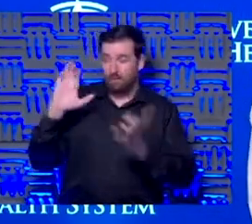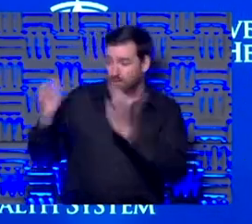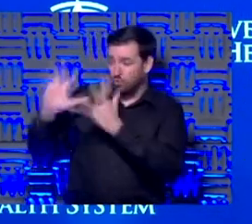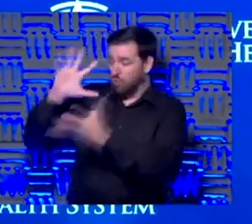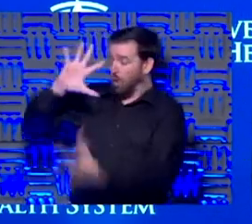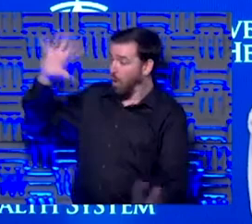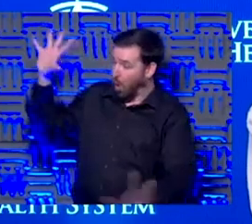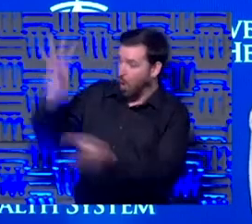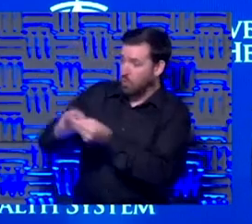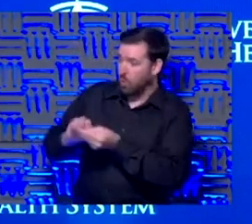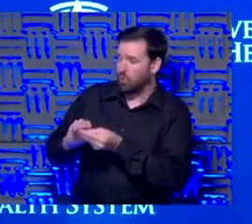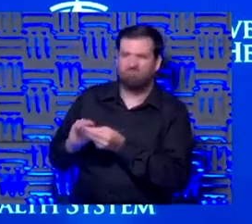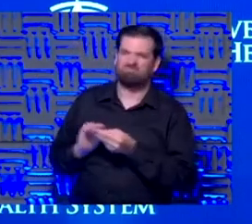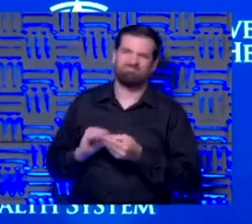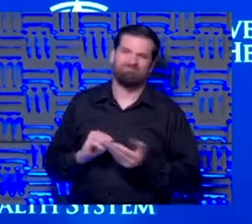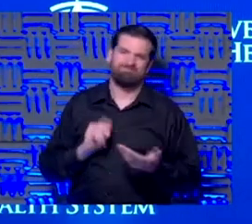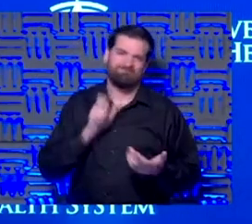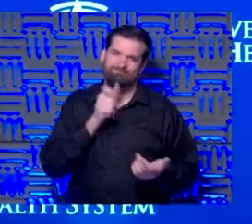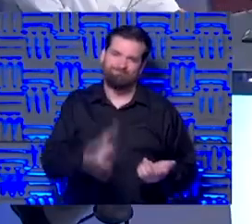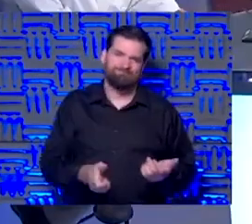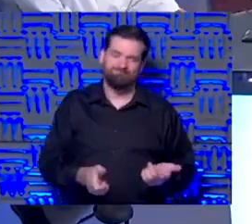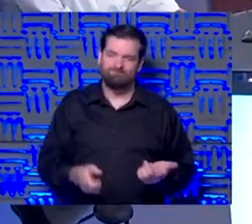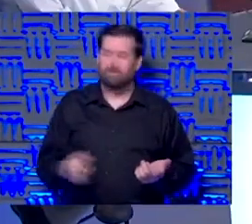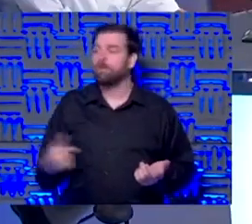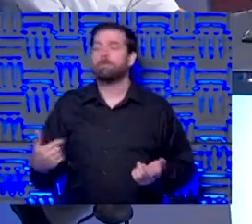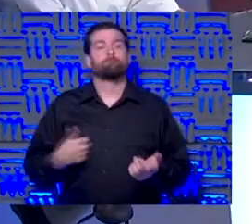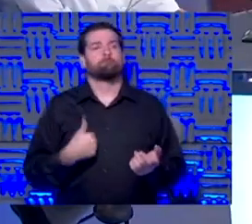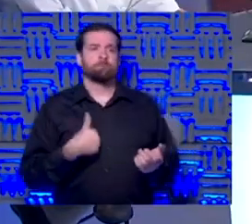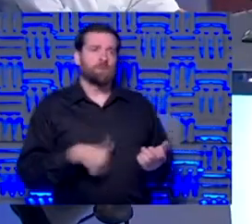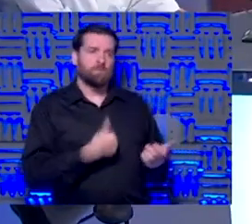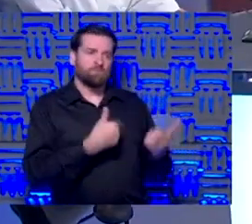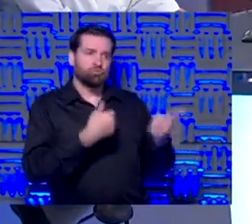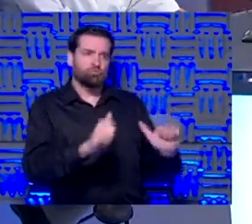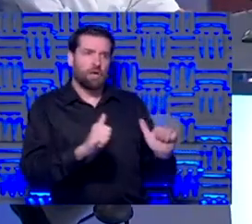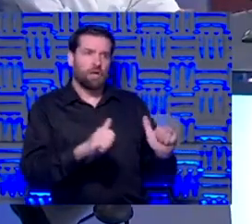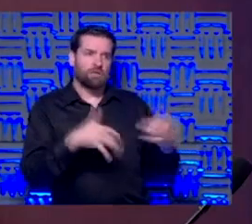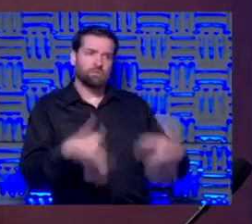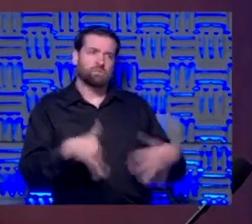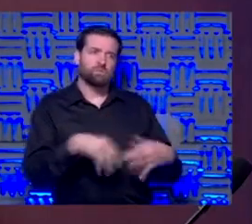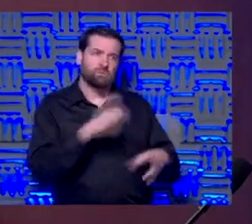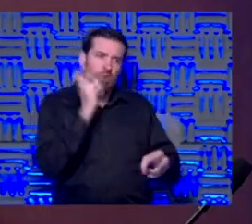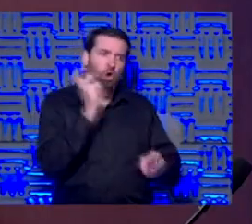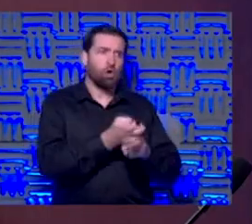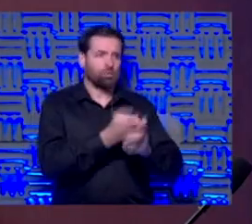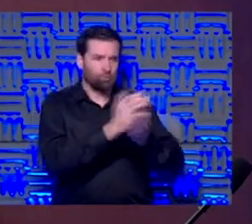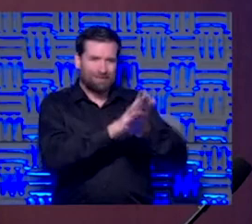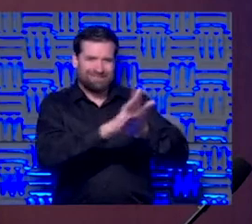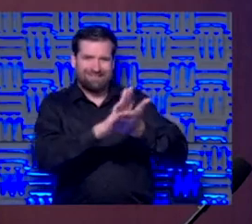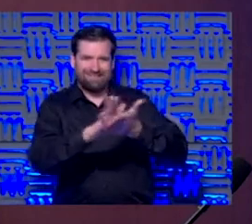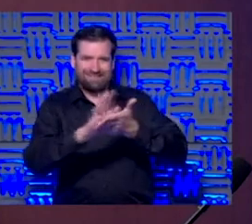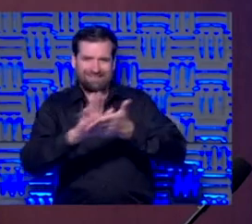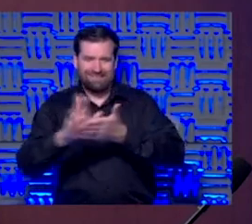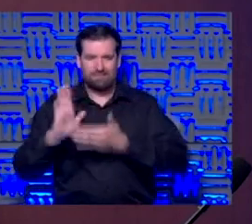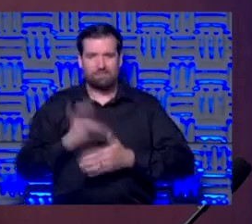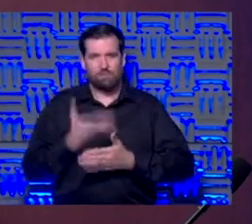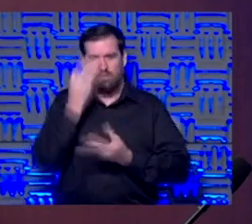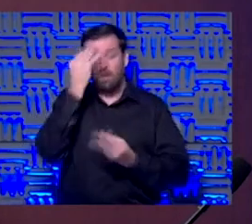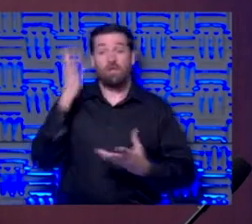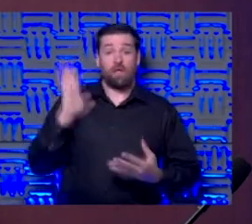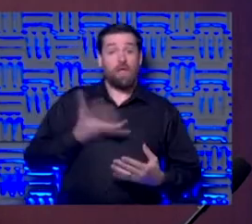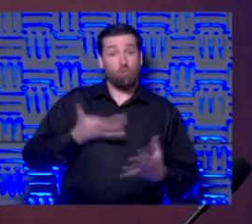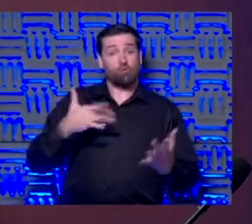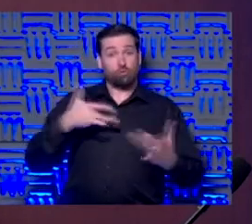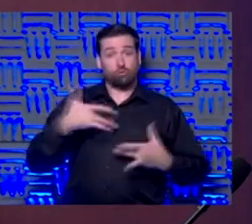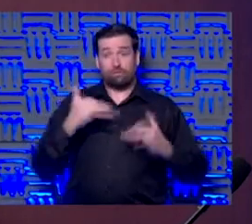getting tests, and so I don't think it's going to really skew anything. Right. I think we've tried very hard in Wyandotte County to clean up our data. We did have that concern